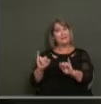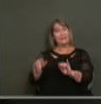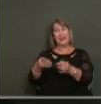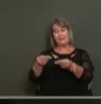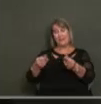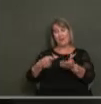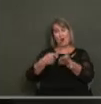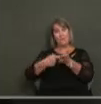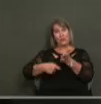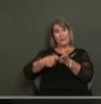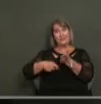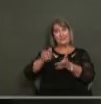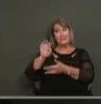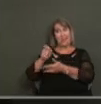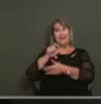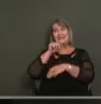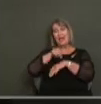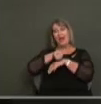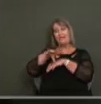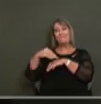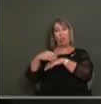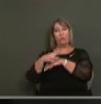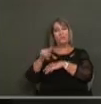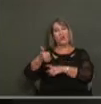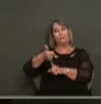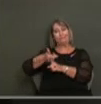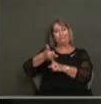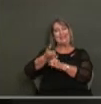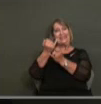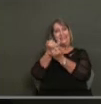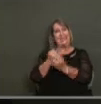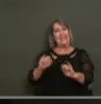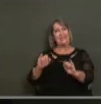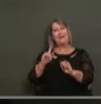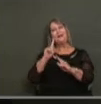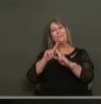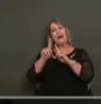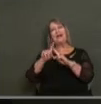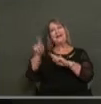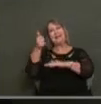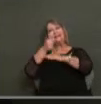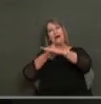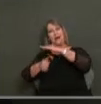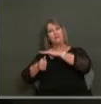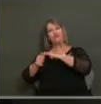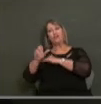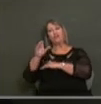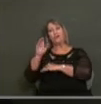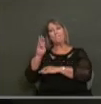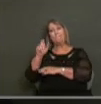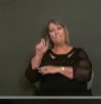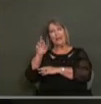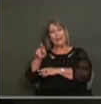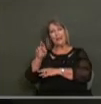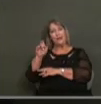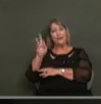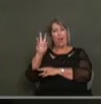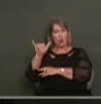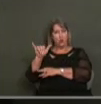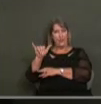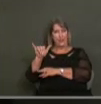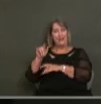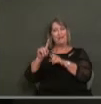property taxes, they're not influenced from any other outside party. But they are part of the county, but they are an independent